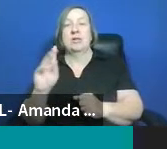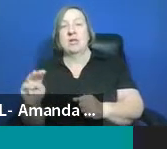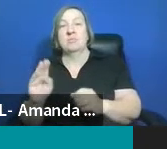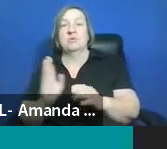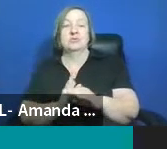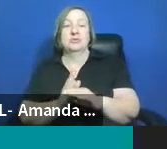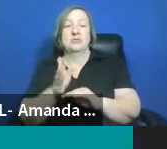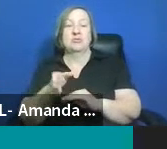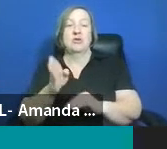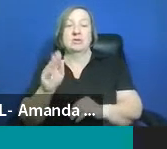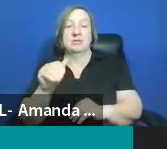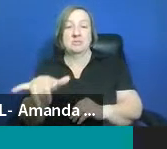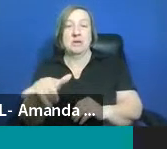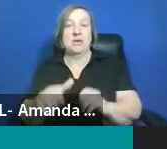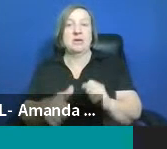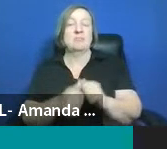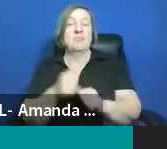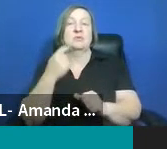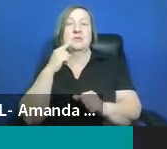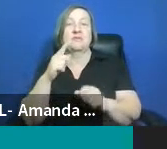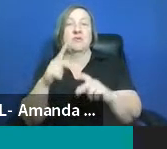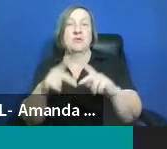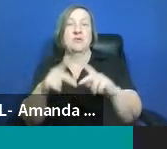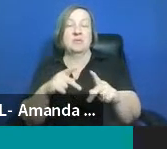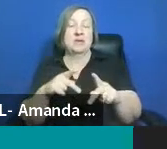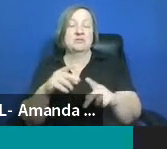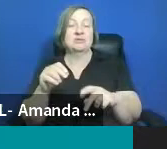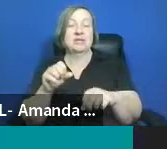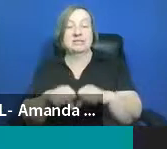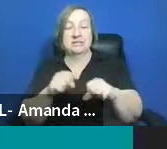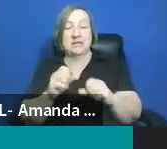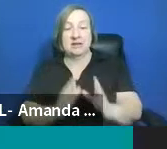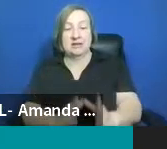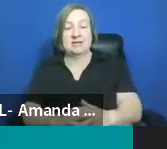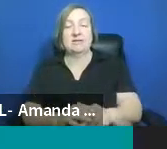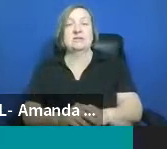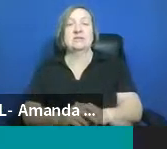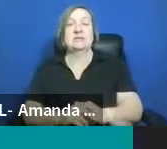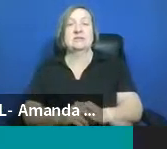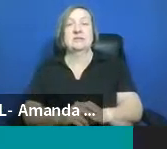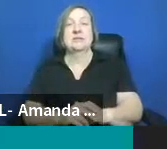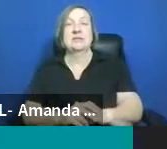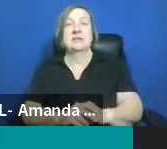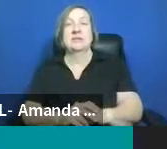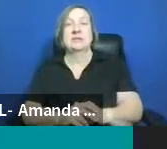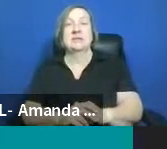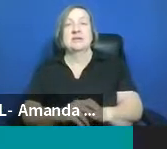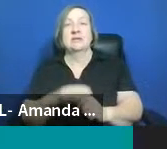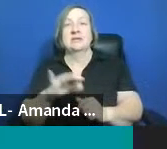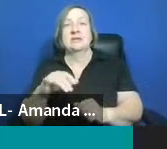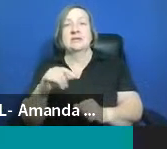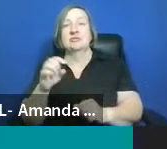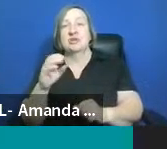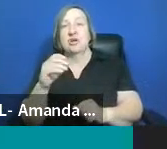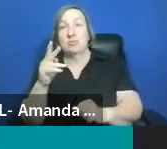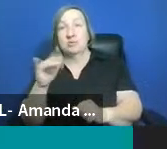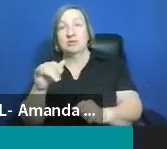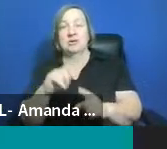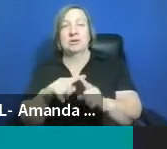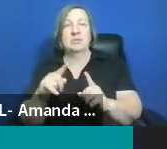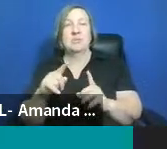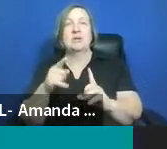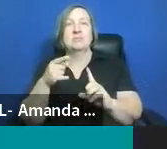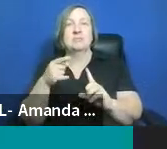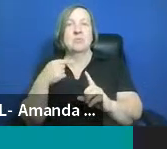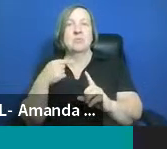bay, mostly for pedestrians and cyclists actually. And it wasn't the geometry of the scheme that I wanted to mention here, but really the time it takes to get there. So we won